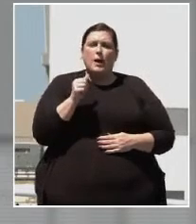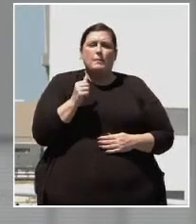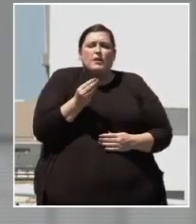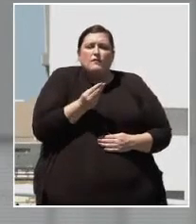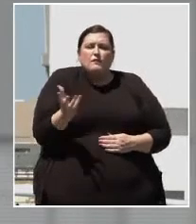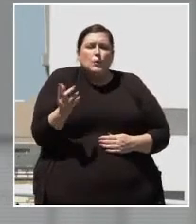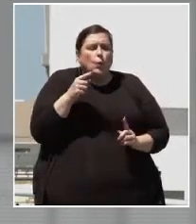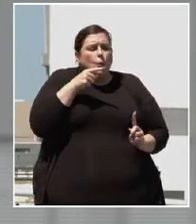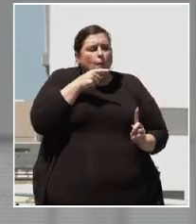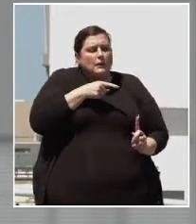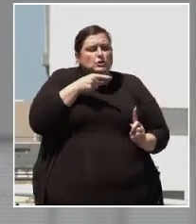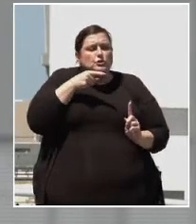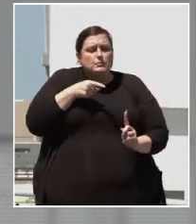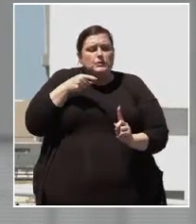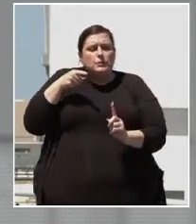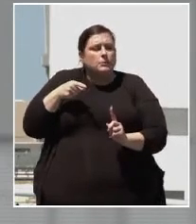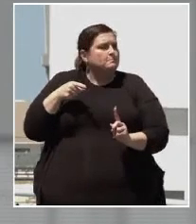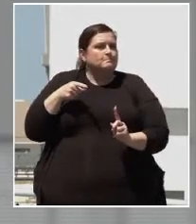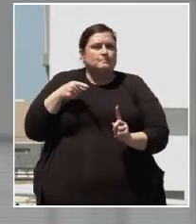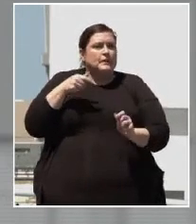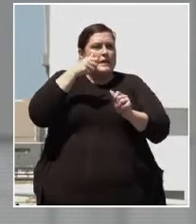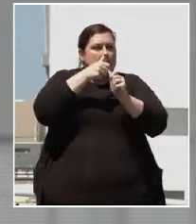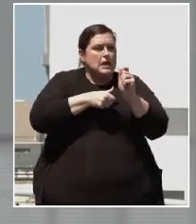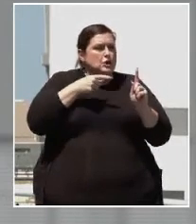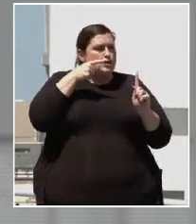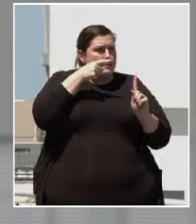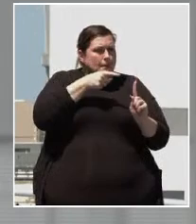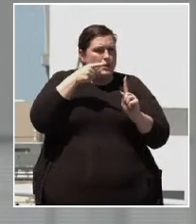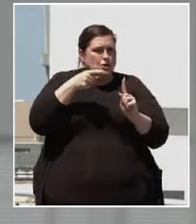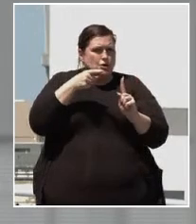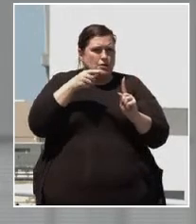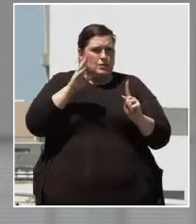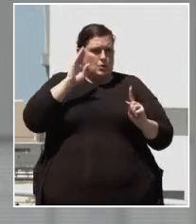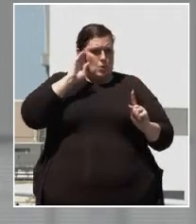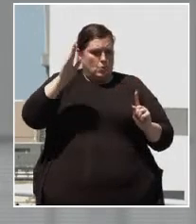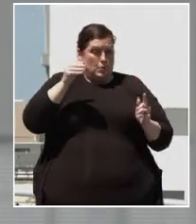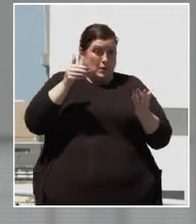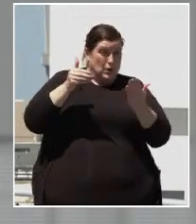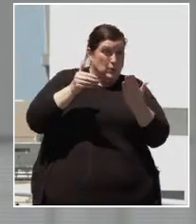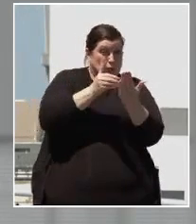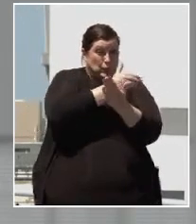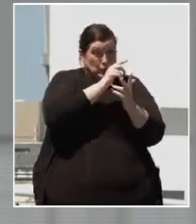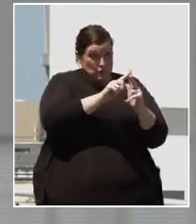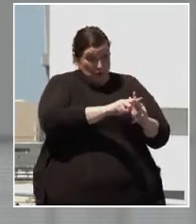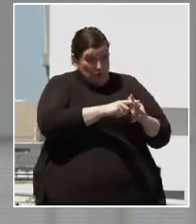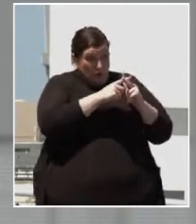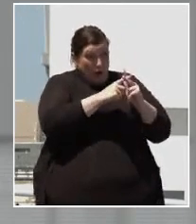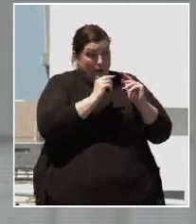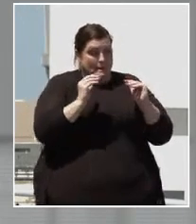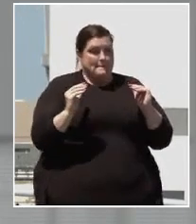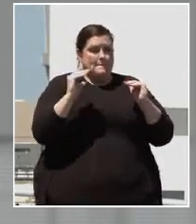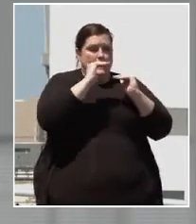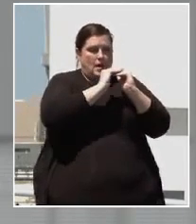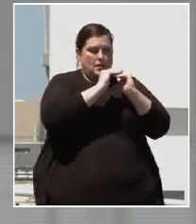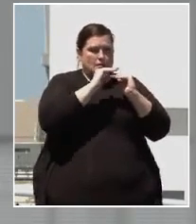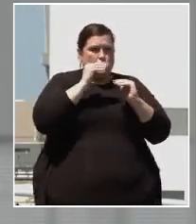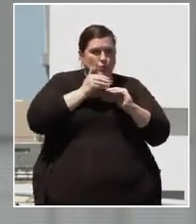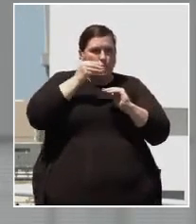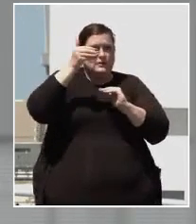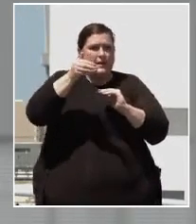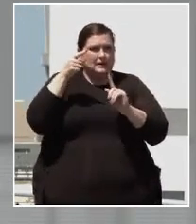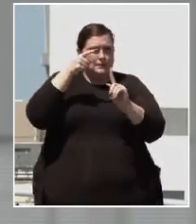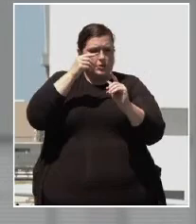missions instead each Mission will be a groundbreak component built on the